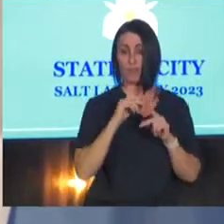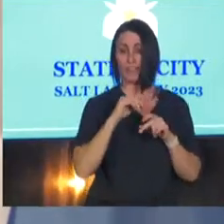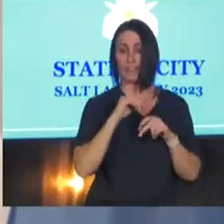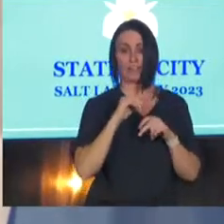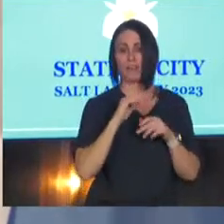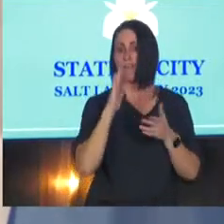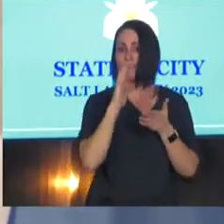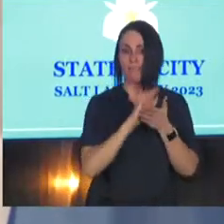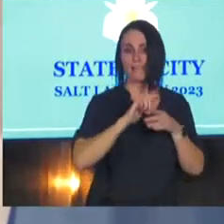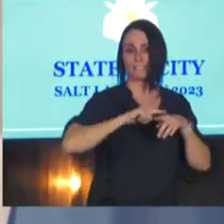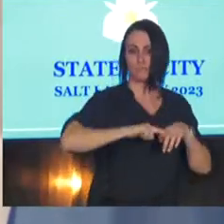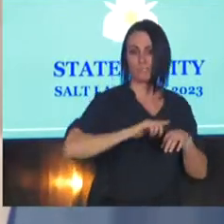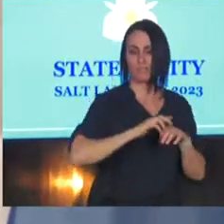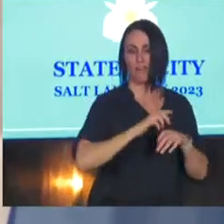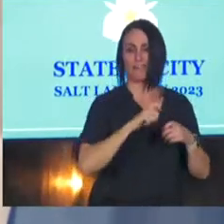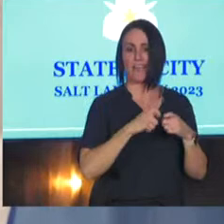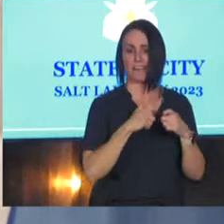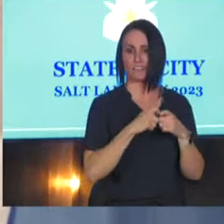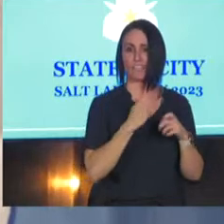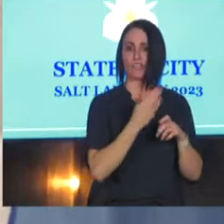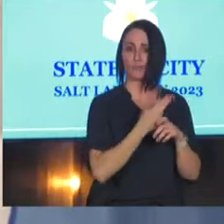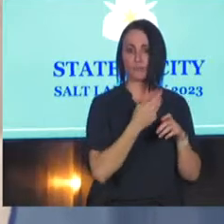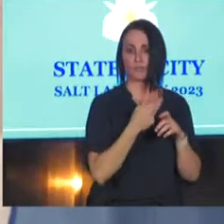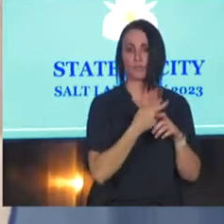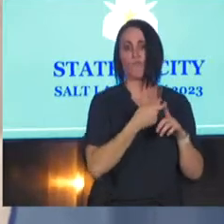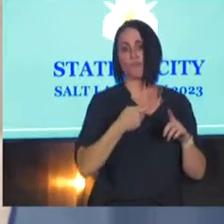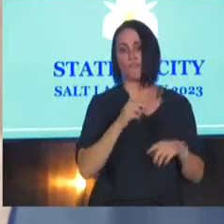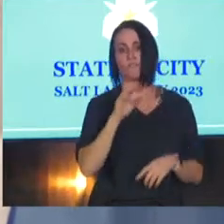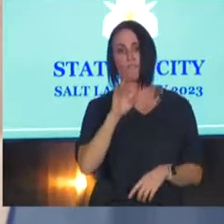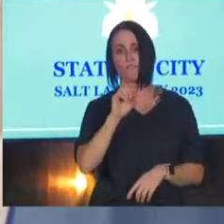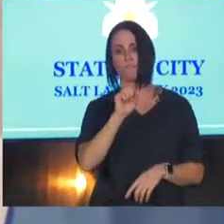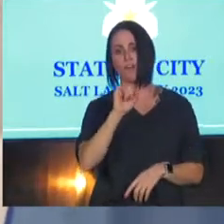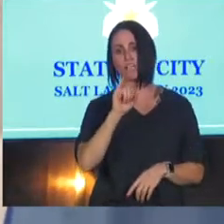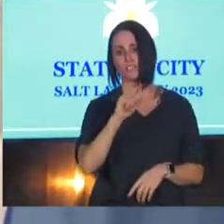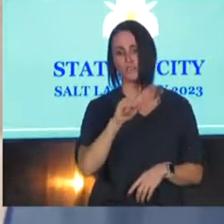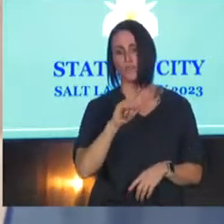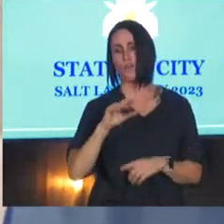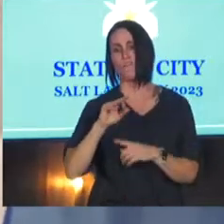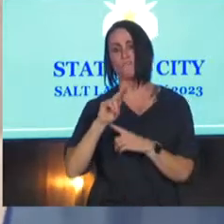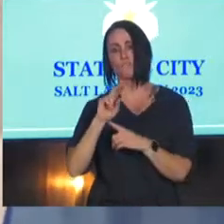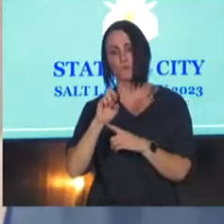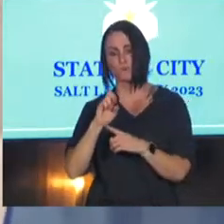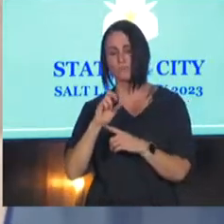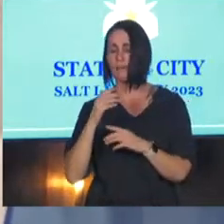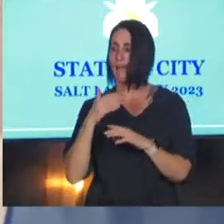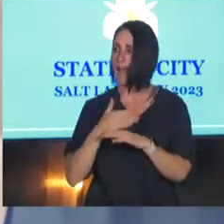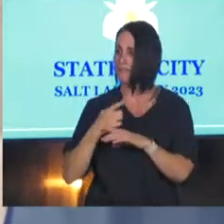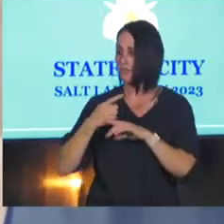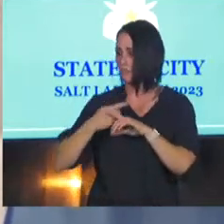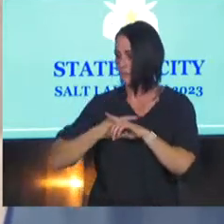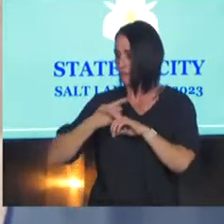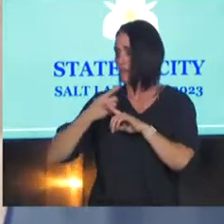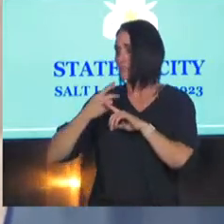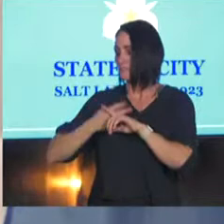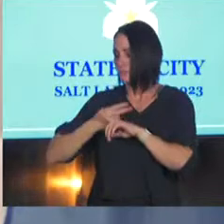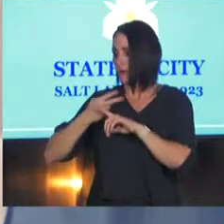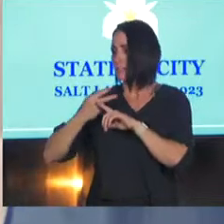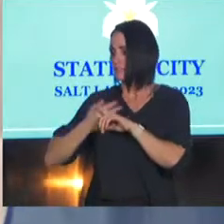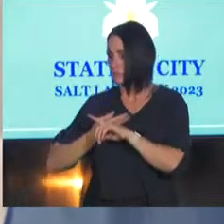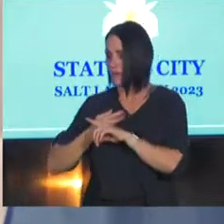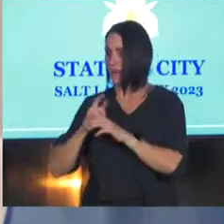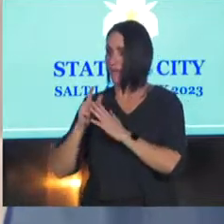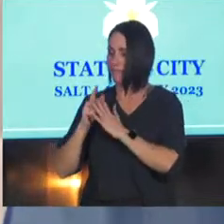dependence on energy from fossil fuels by 2030. After months of legal and logistical work with